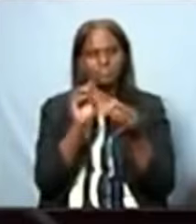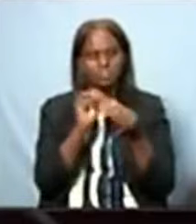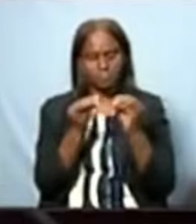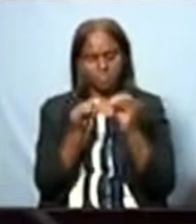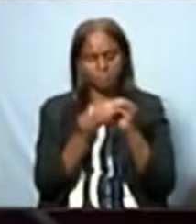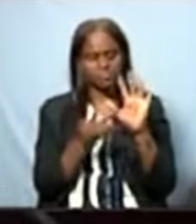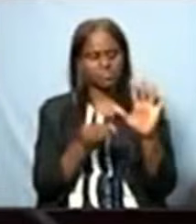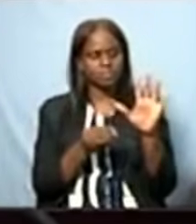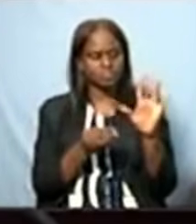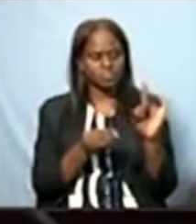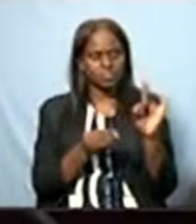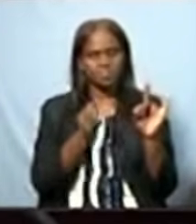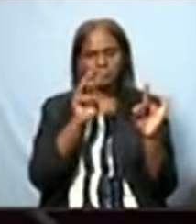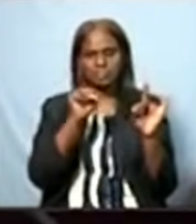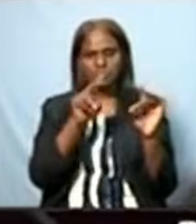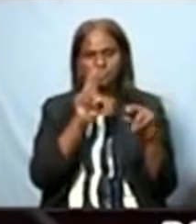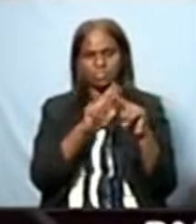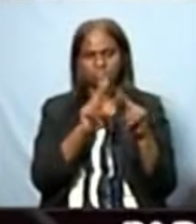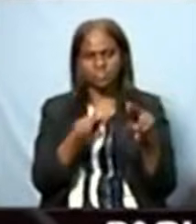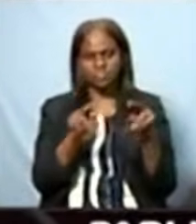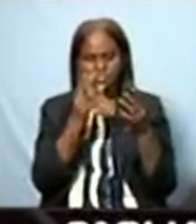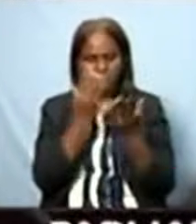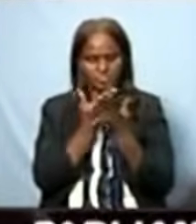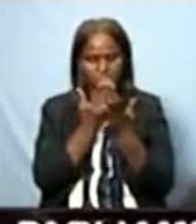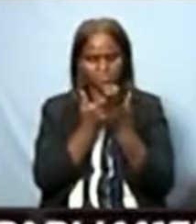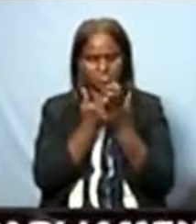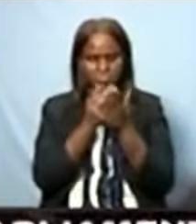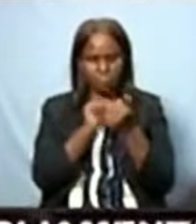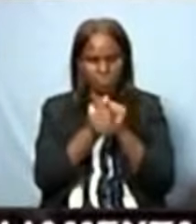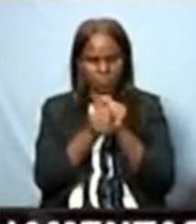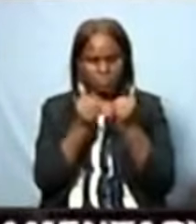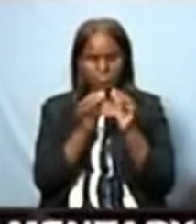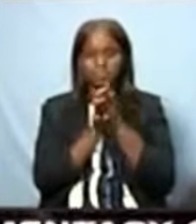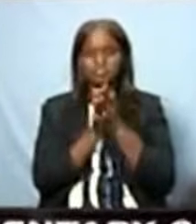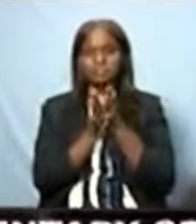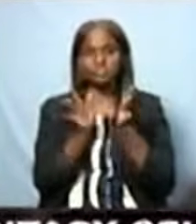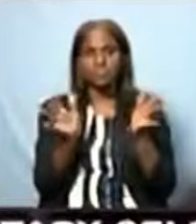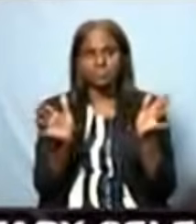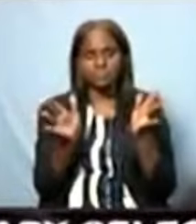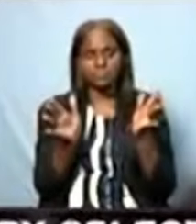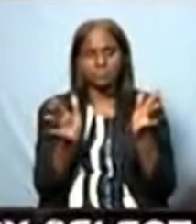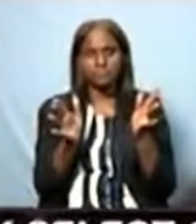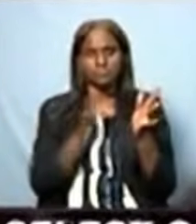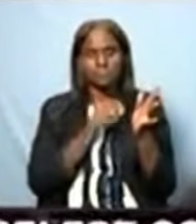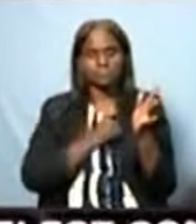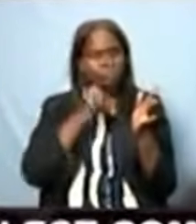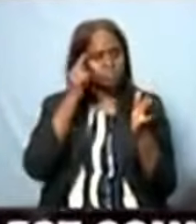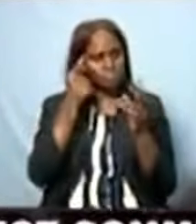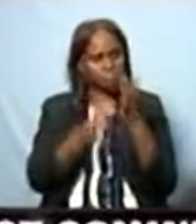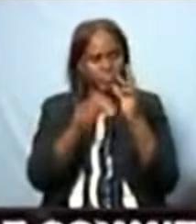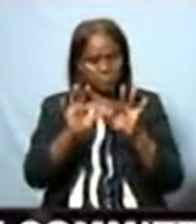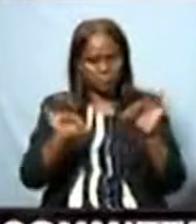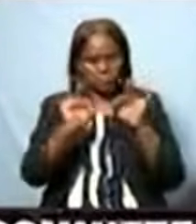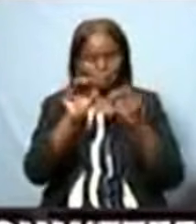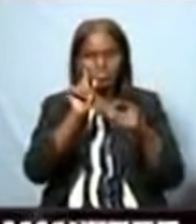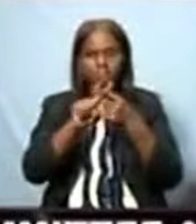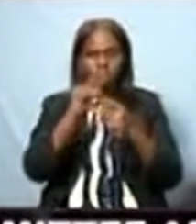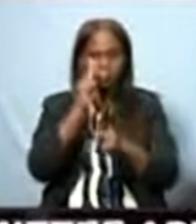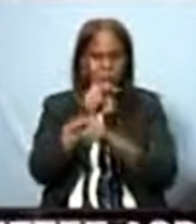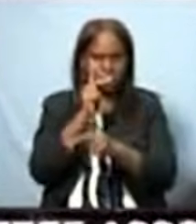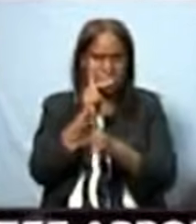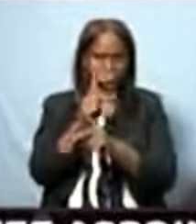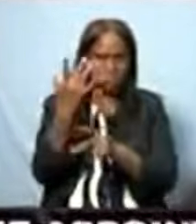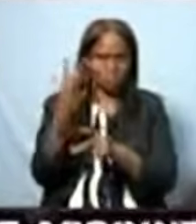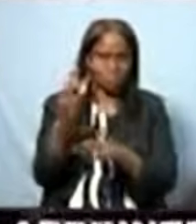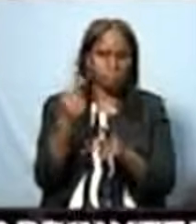Article 58, Mr. Chairperson, the proposed amendment is narrow, and I think what is important is to maintain